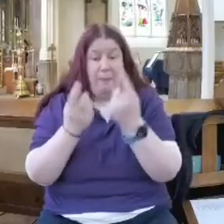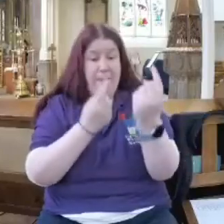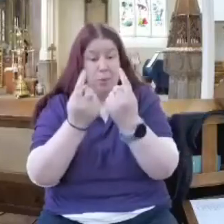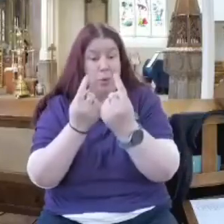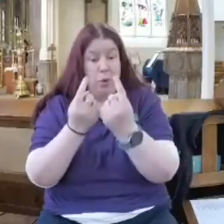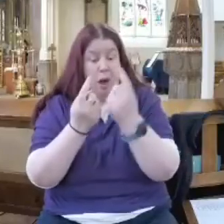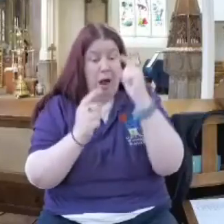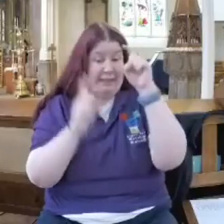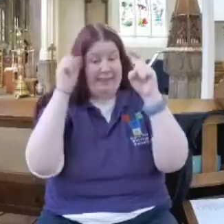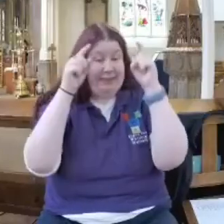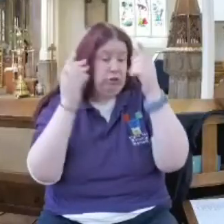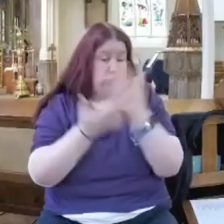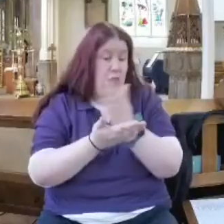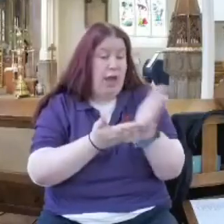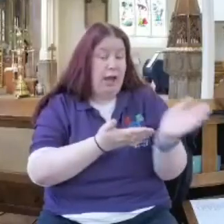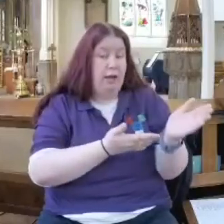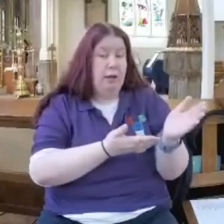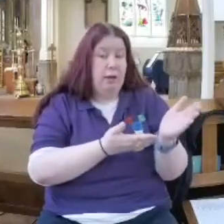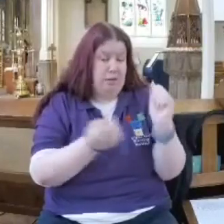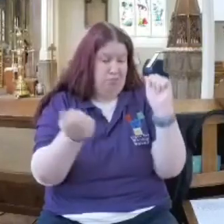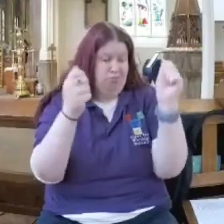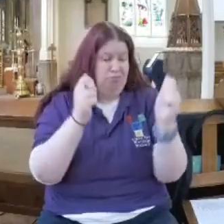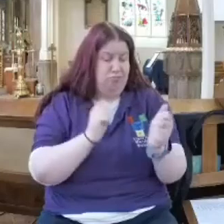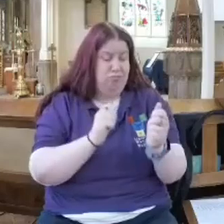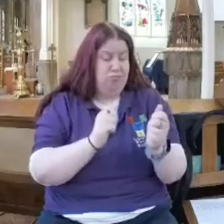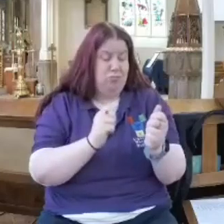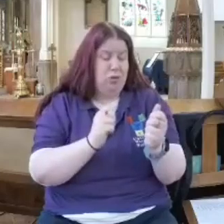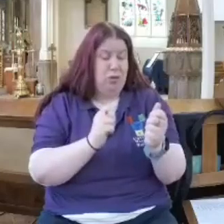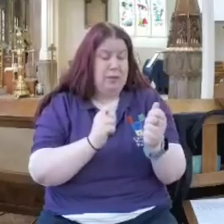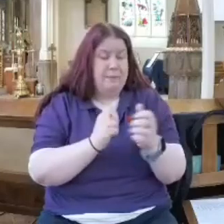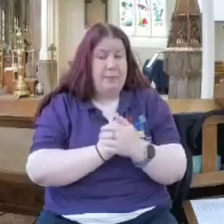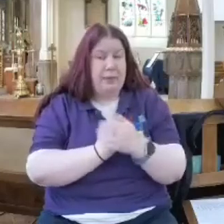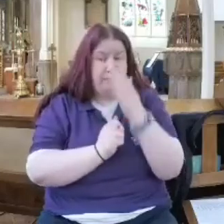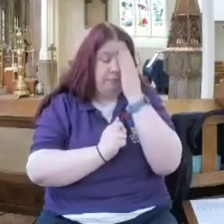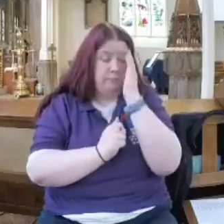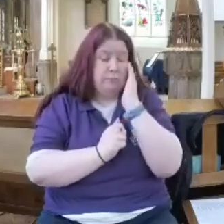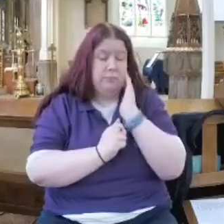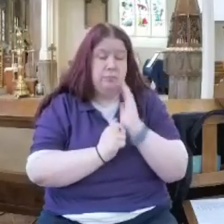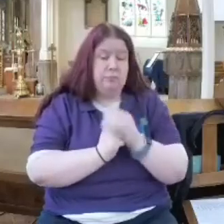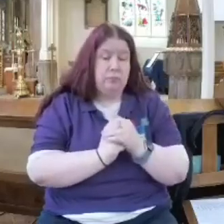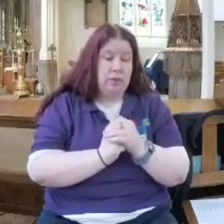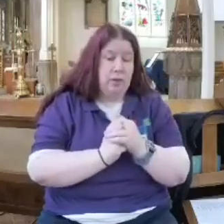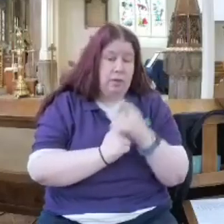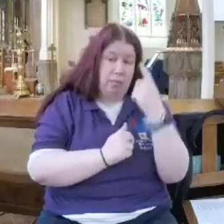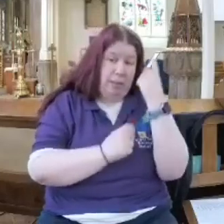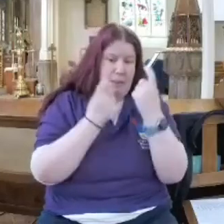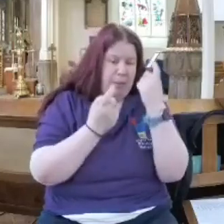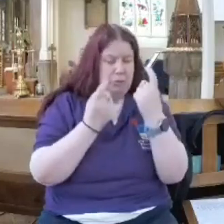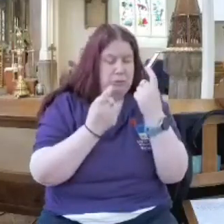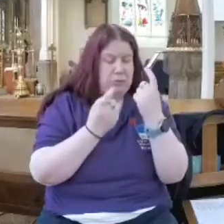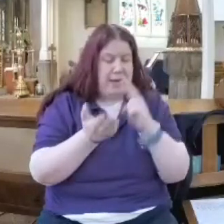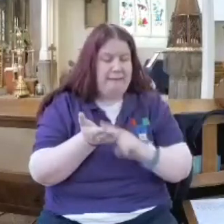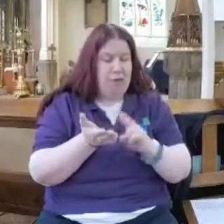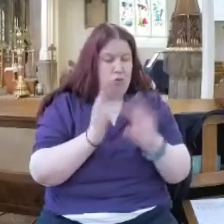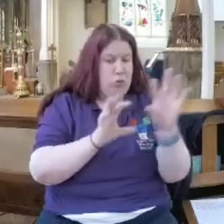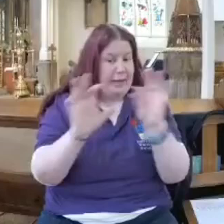significant revisions since the publication of his book on the origin of species by means of natural selection. And if anybody wants to borrow my copy,